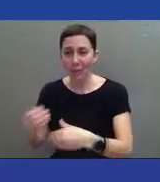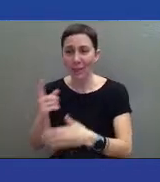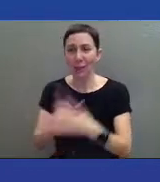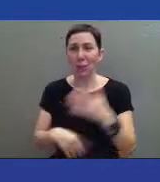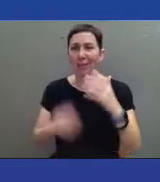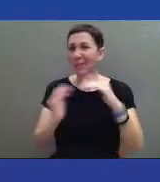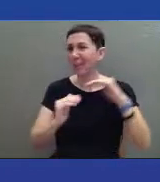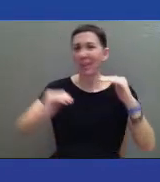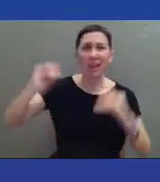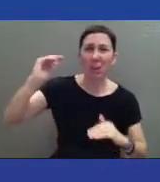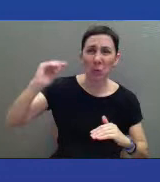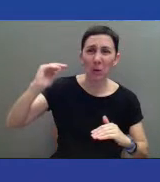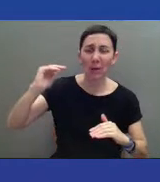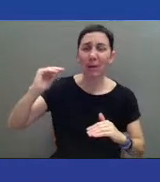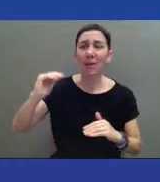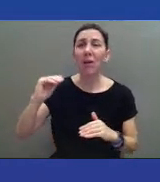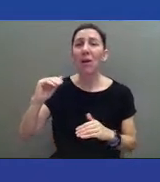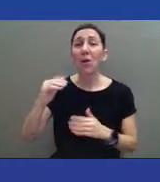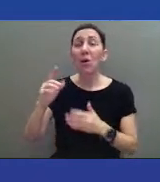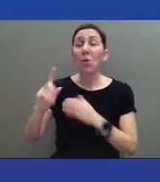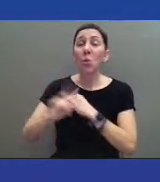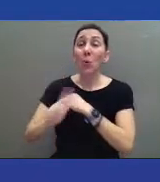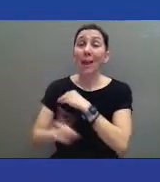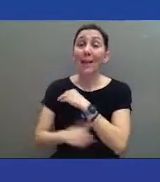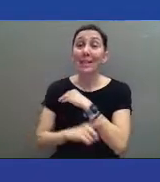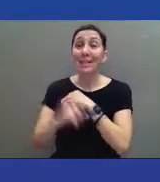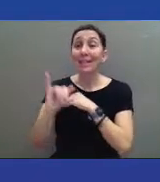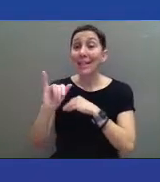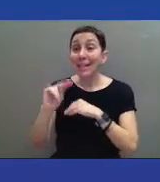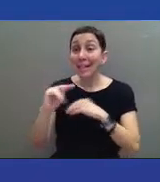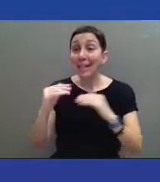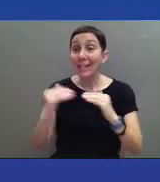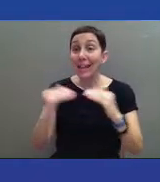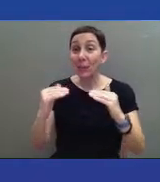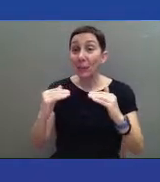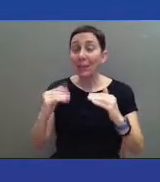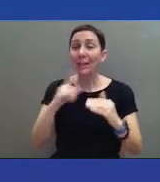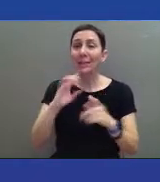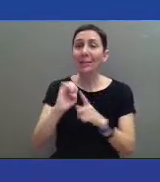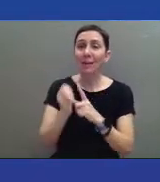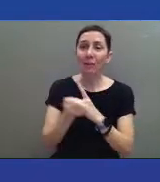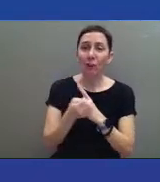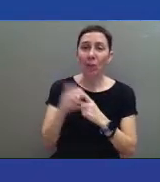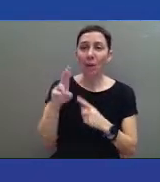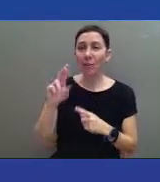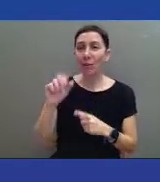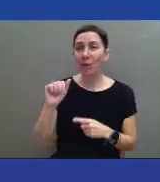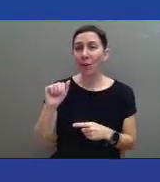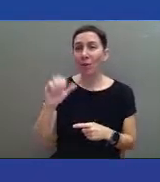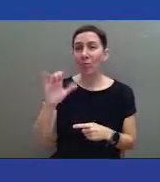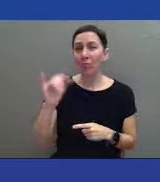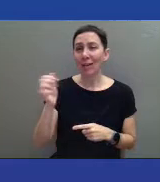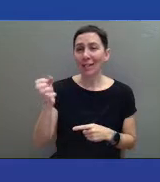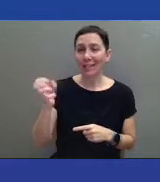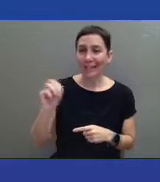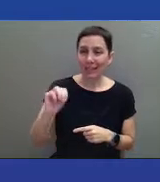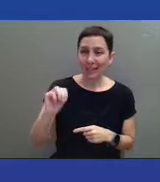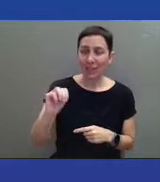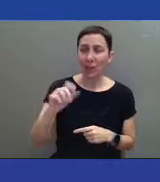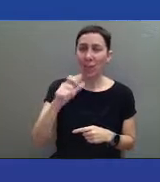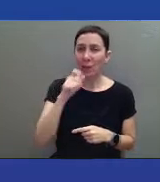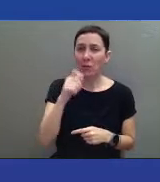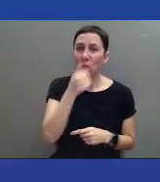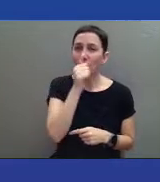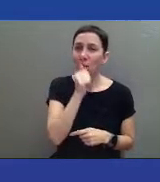how waste inequity is essentially a form of environmental racism, and who is bearing the burden of the ways that we